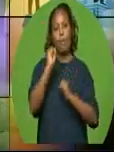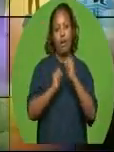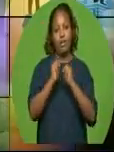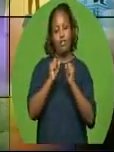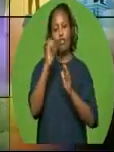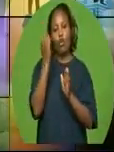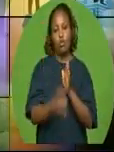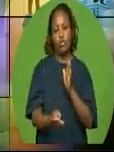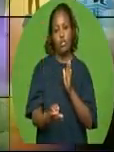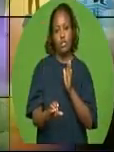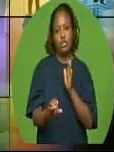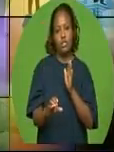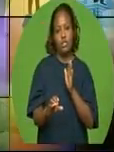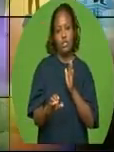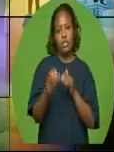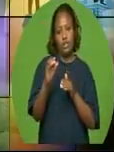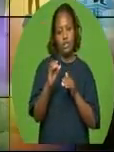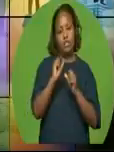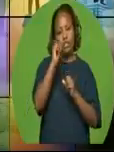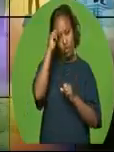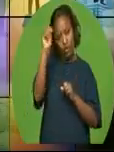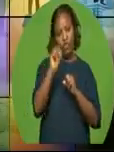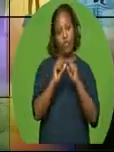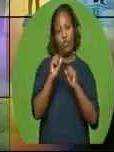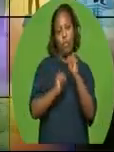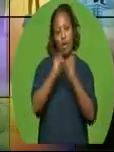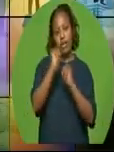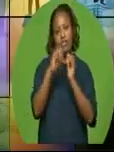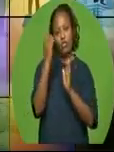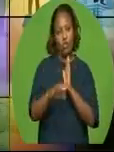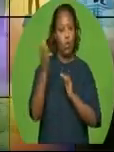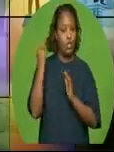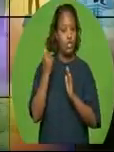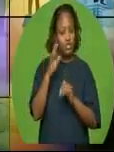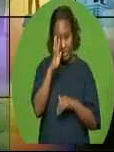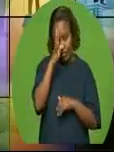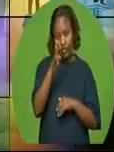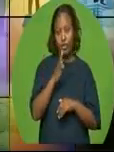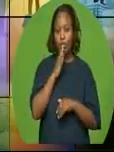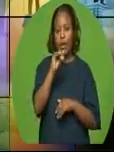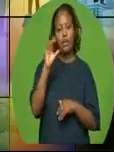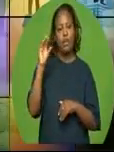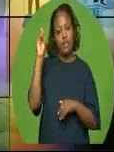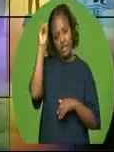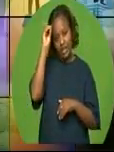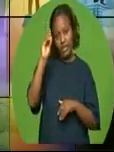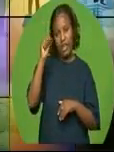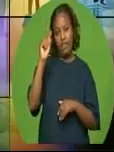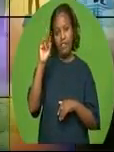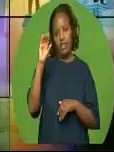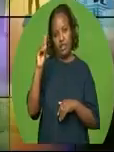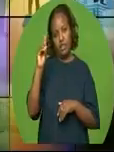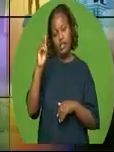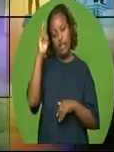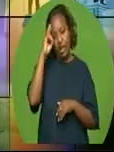of comparative cost. The theory of comparative cost was developed by David